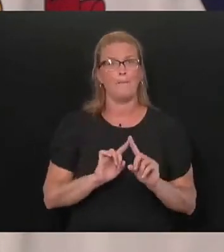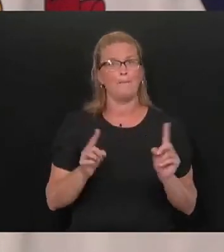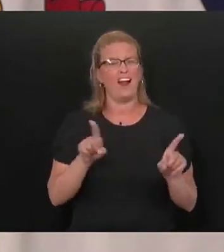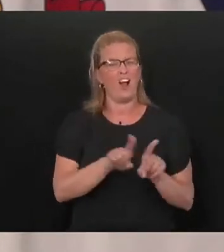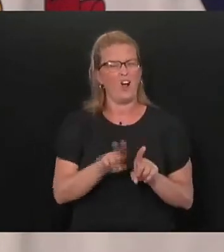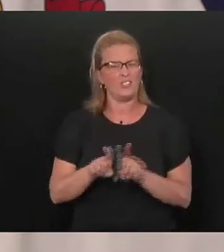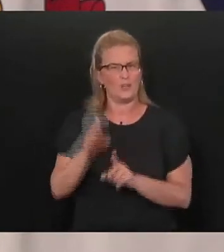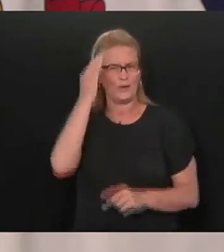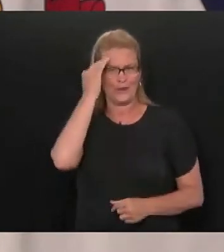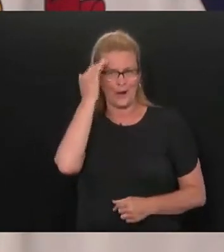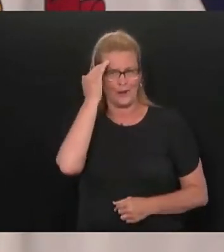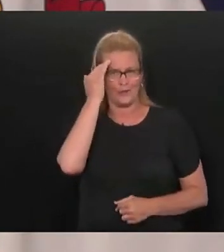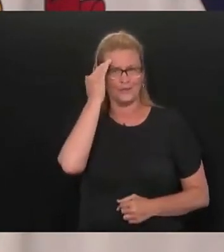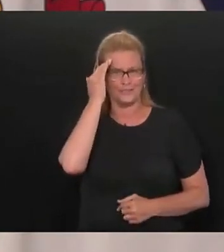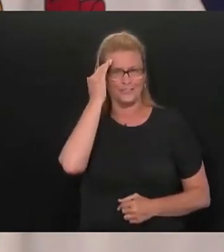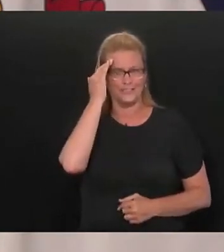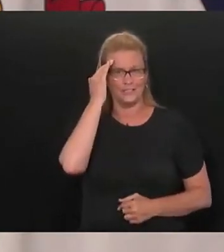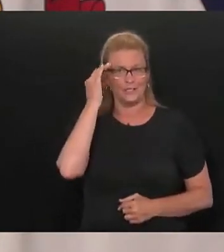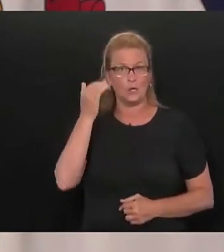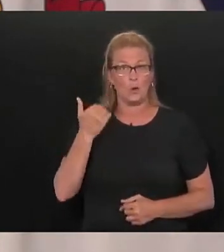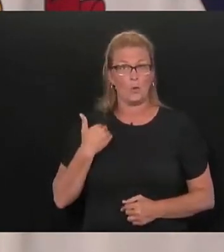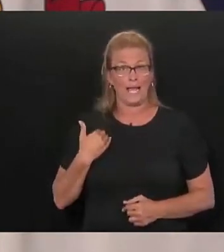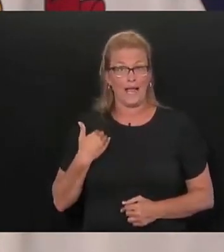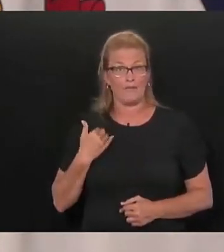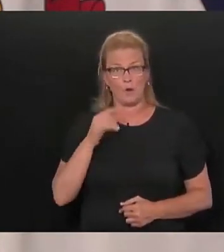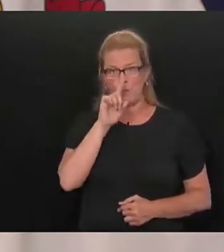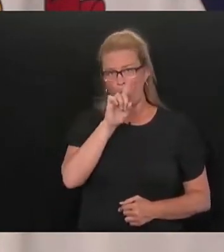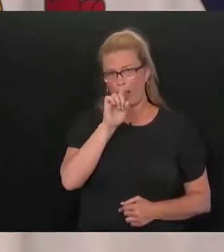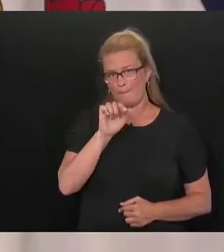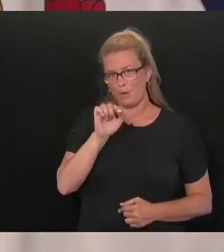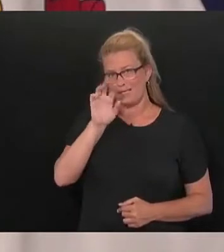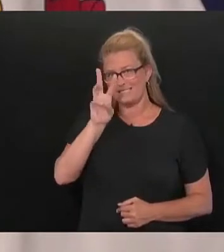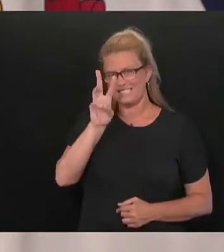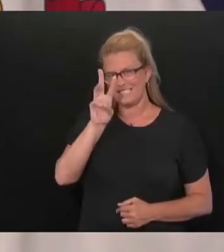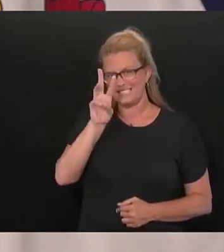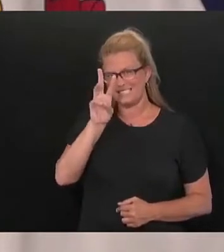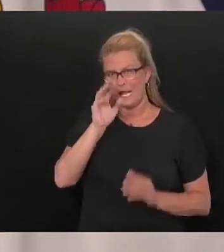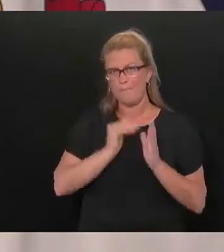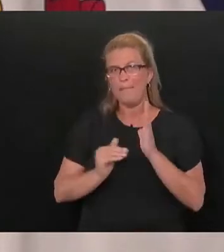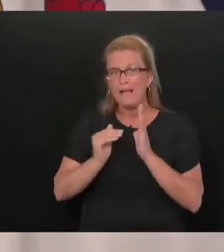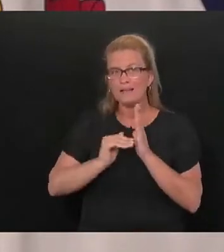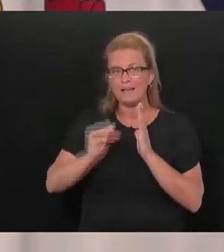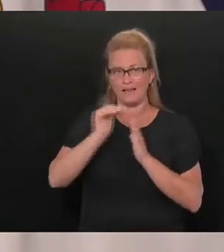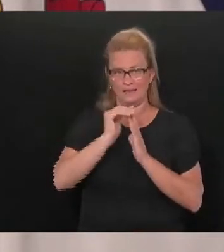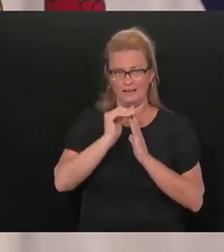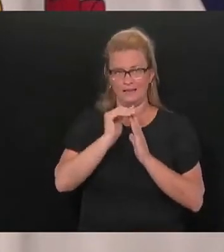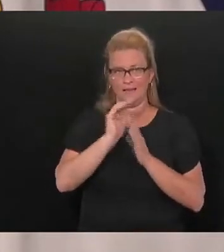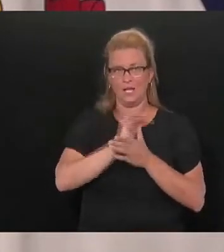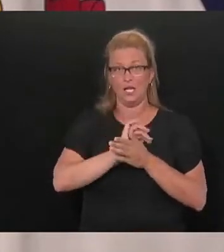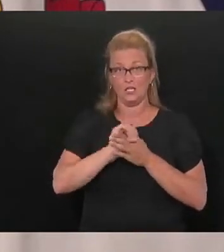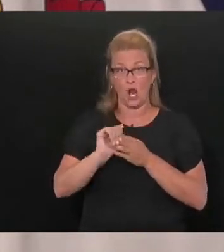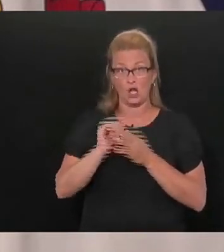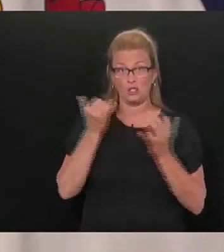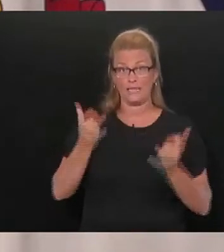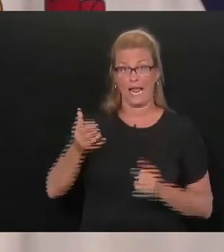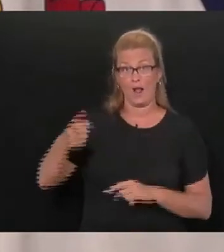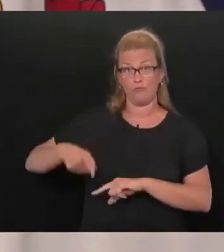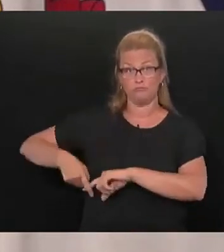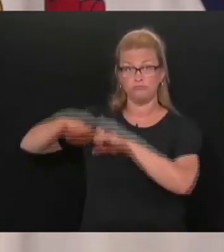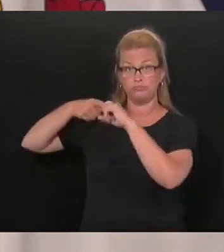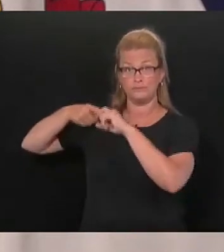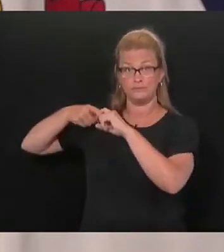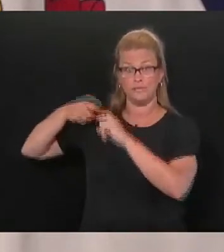know this. We've got $1.6 million that is in limbo